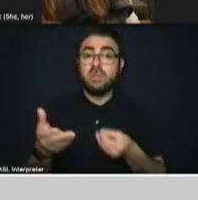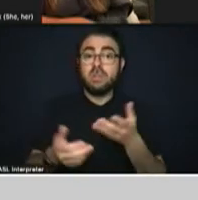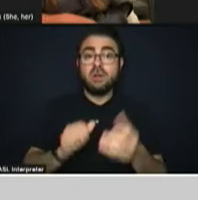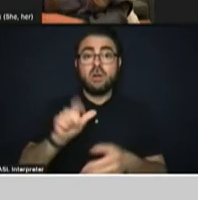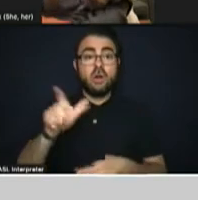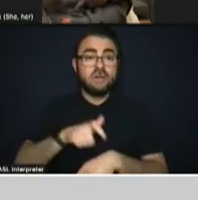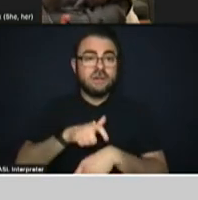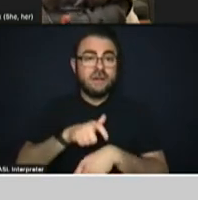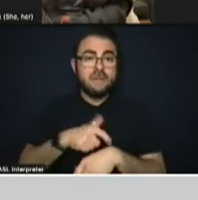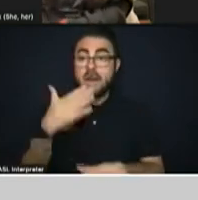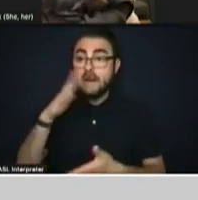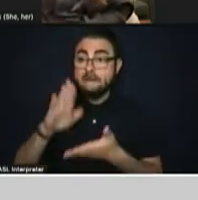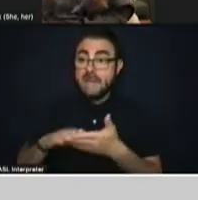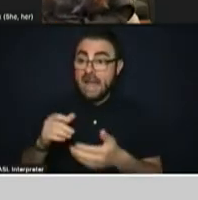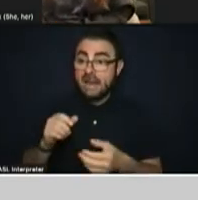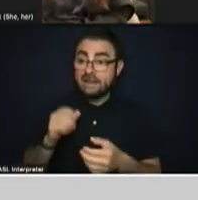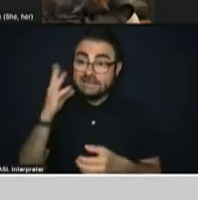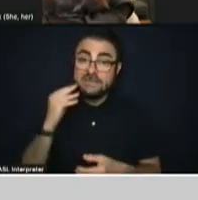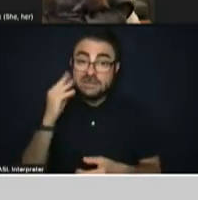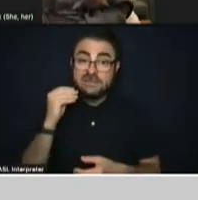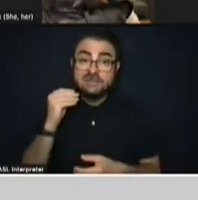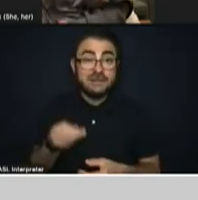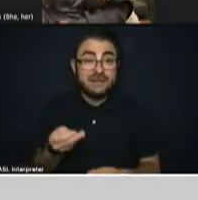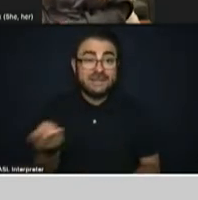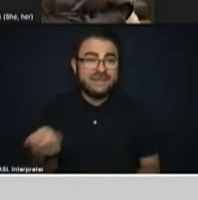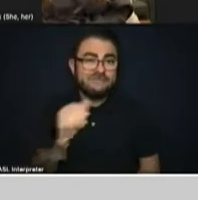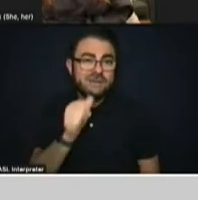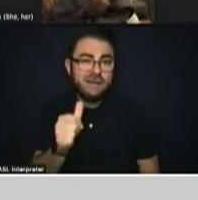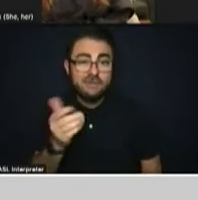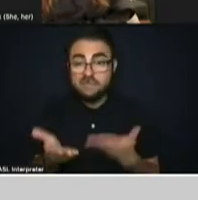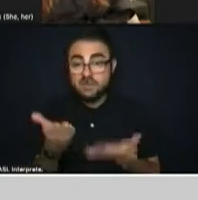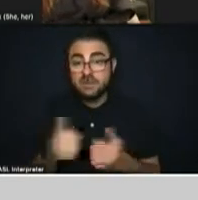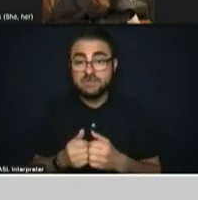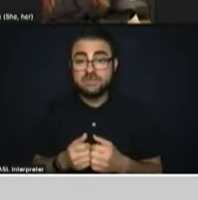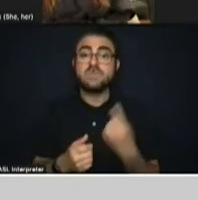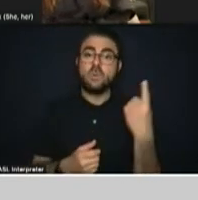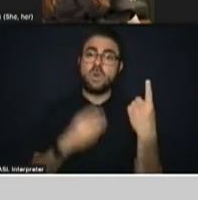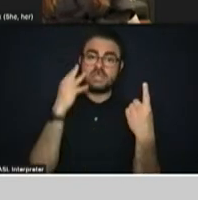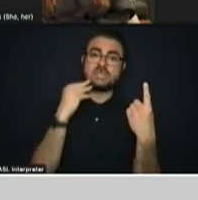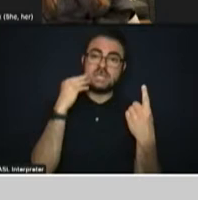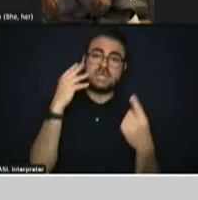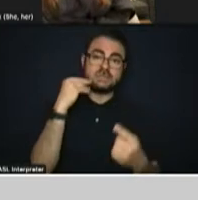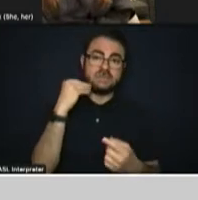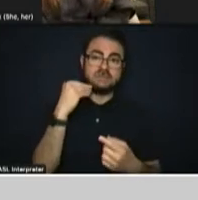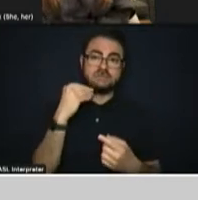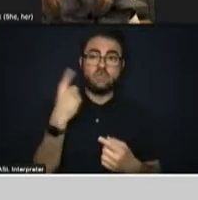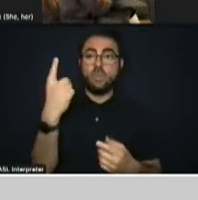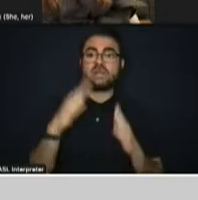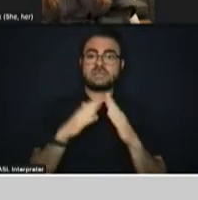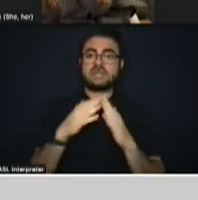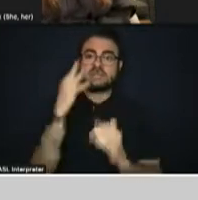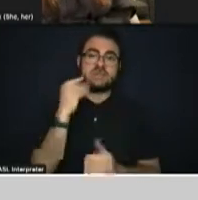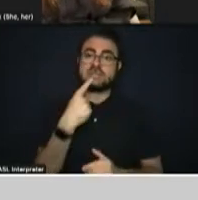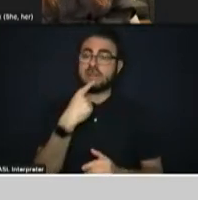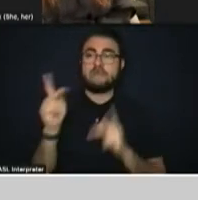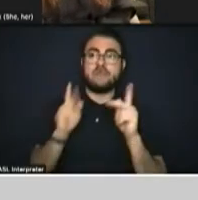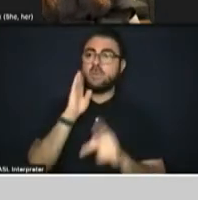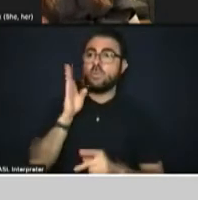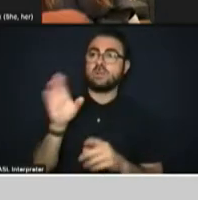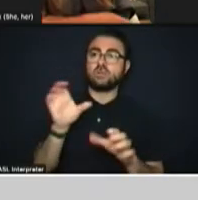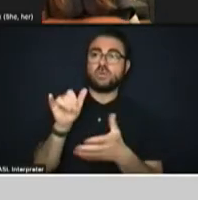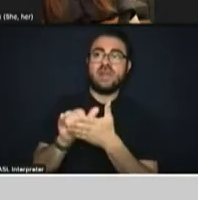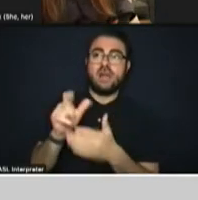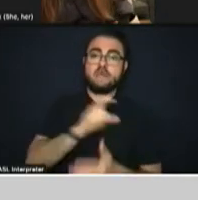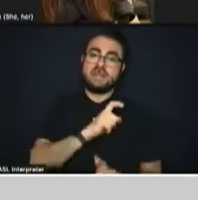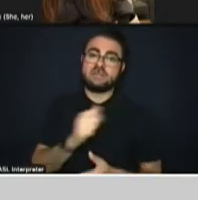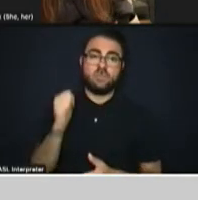bad encounter, will they not pass the card out? I have some experience in one city that says that some won't do that. But anyway, another option is, and I think